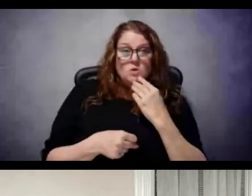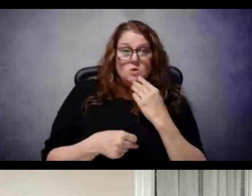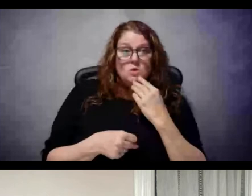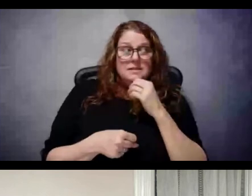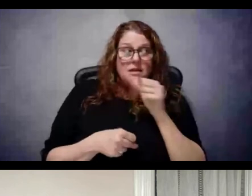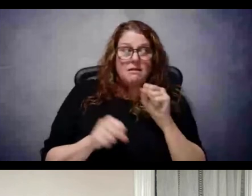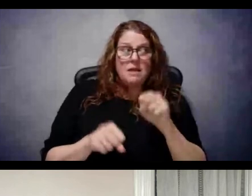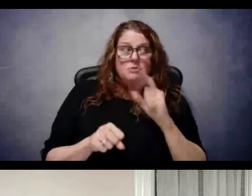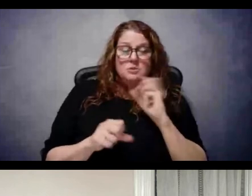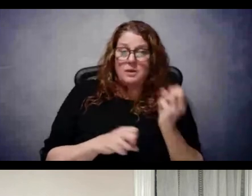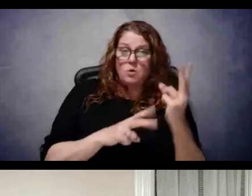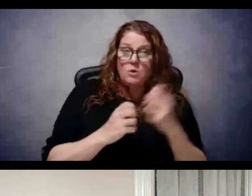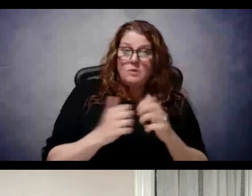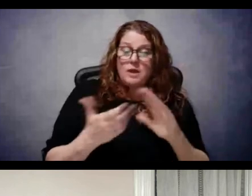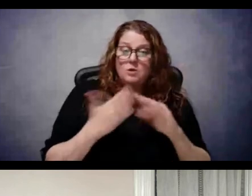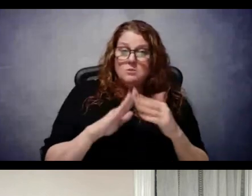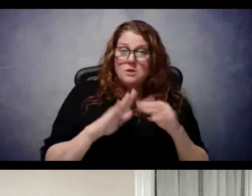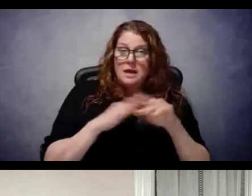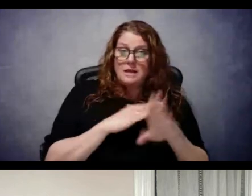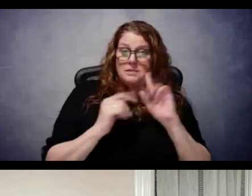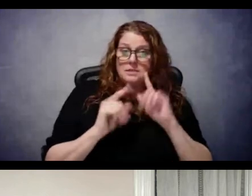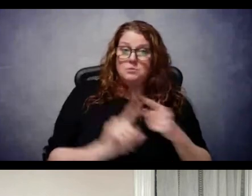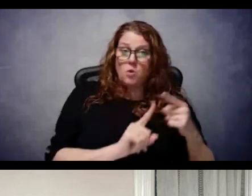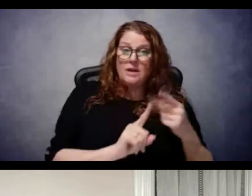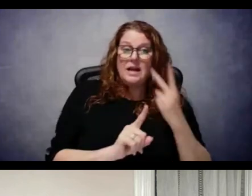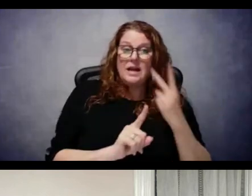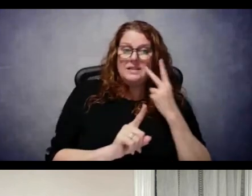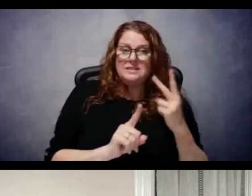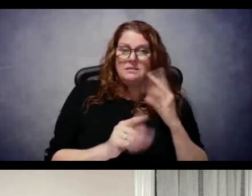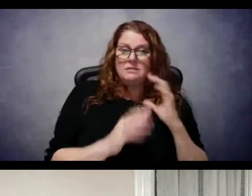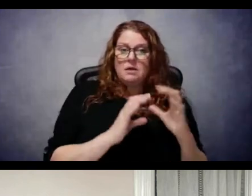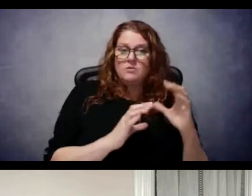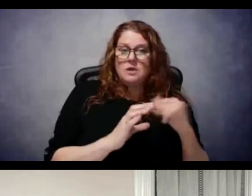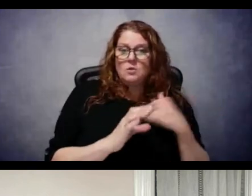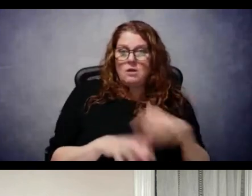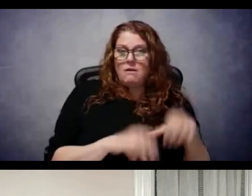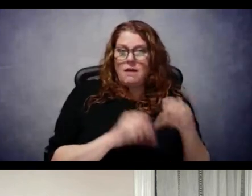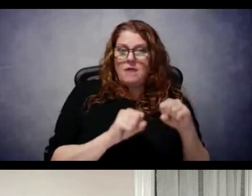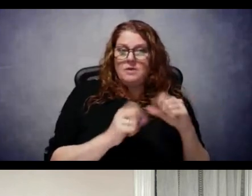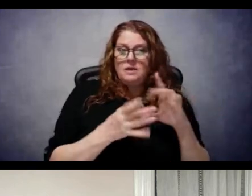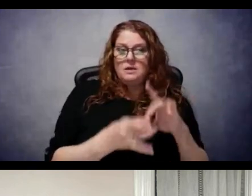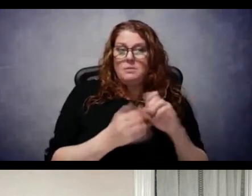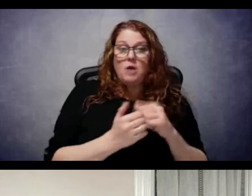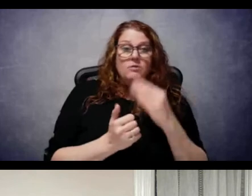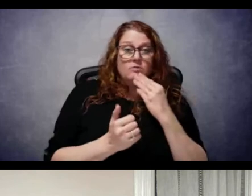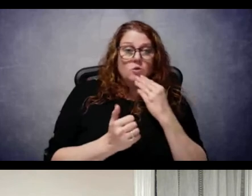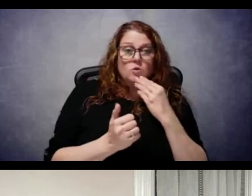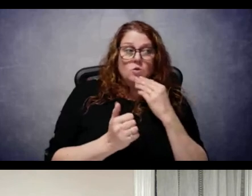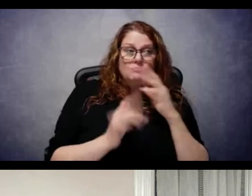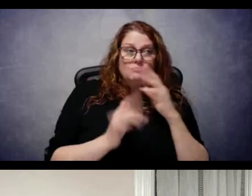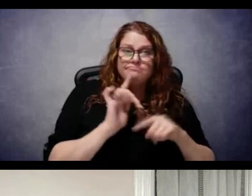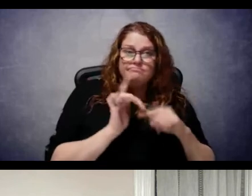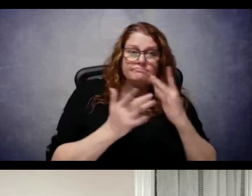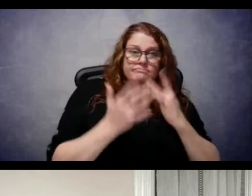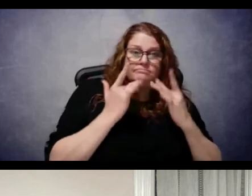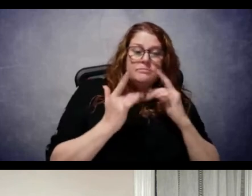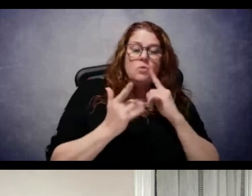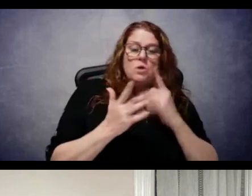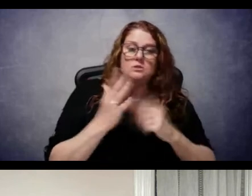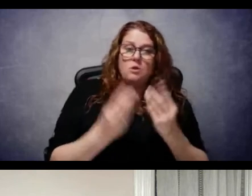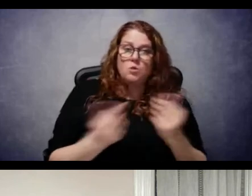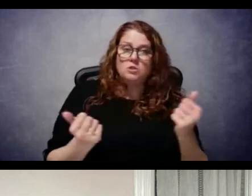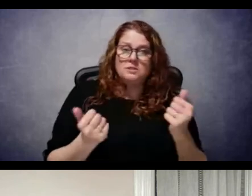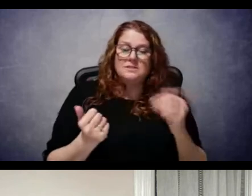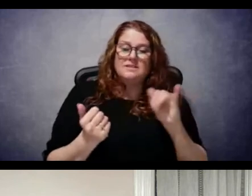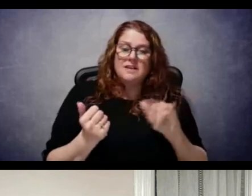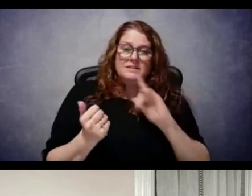away without a community access point, I see the conversations that we're having here around food apartheid and like, what are the solutions, right? So just to say that, like,